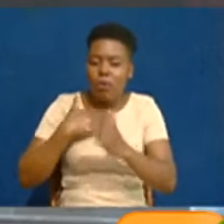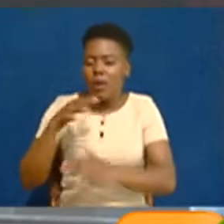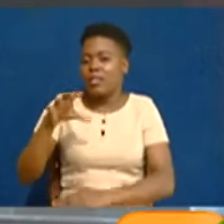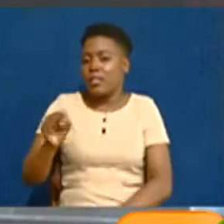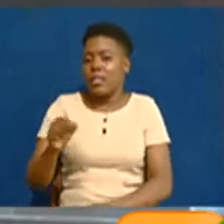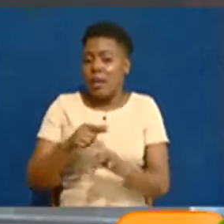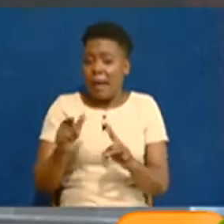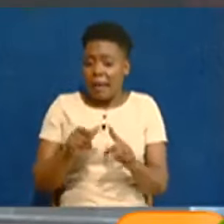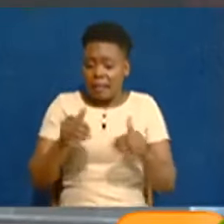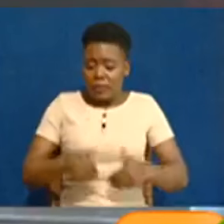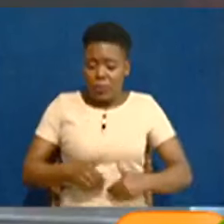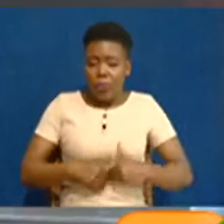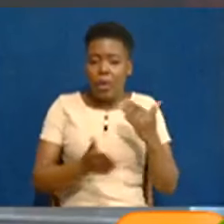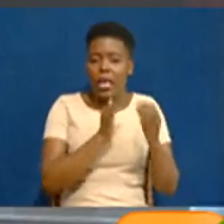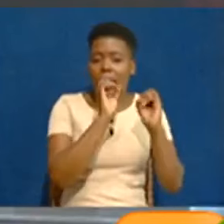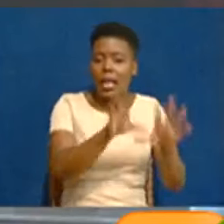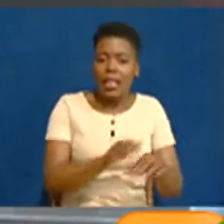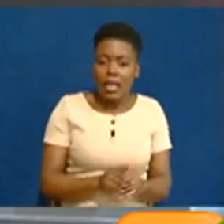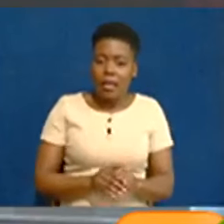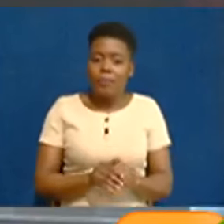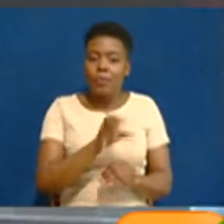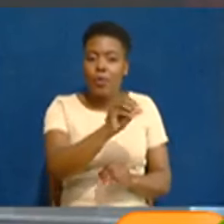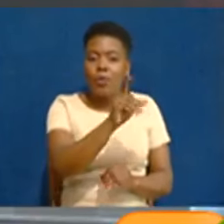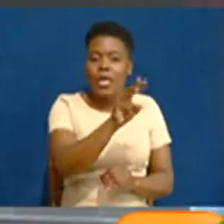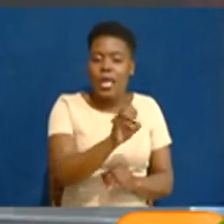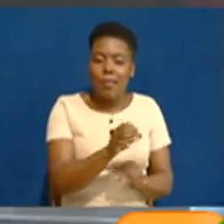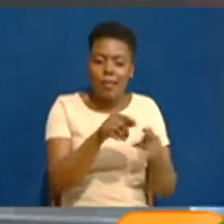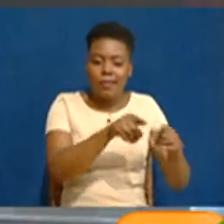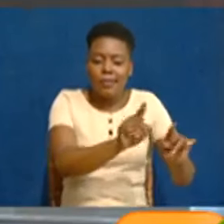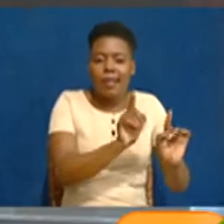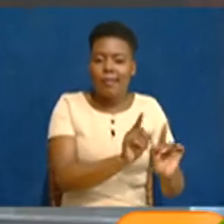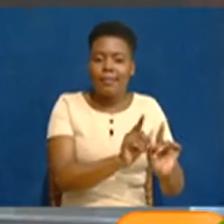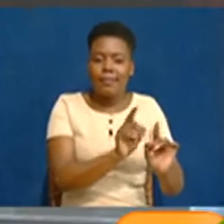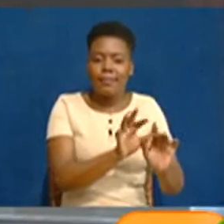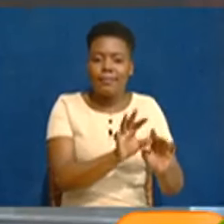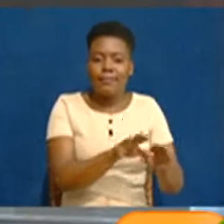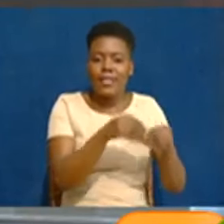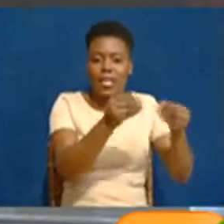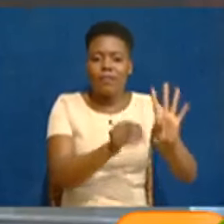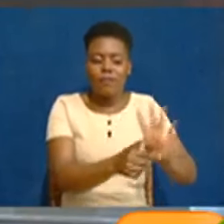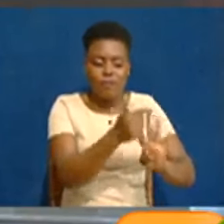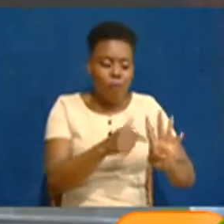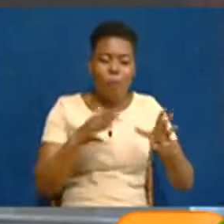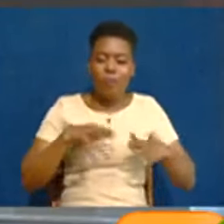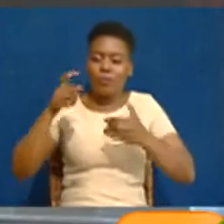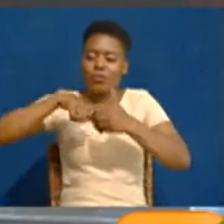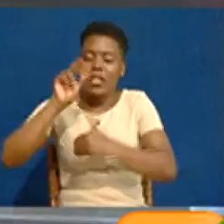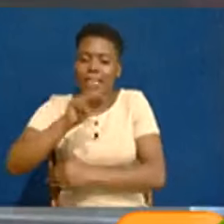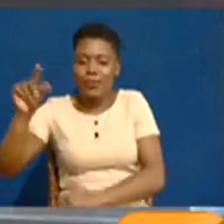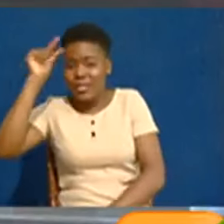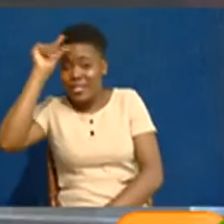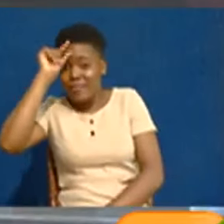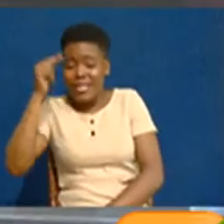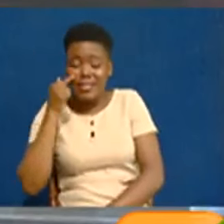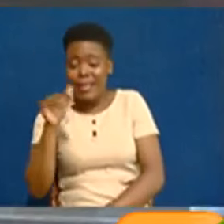the nation. Muheria spoke a day after the ODM party bagged four cabinet slots in President William Ruto's reconstituted